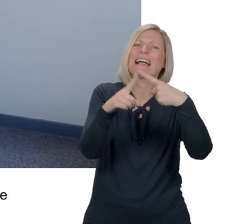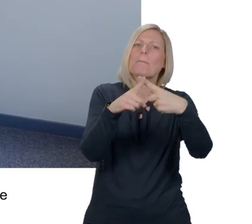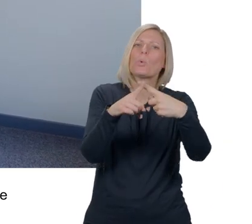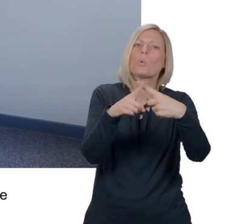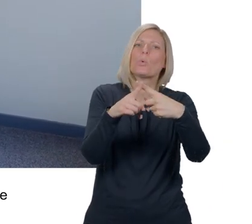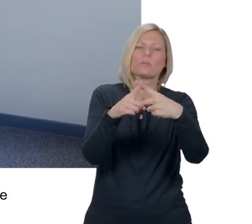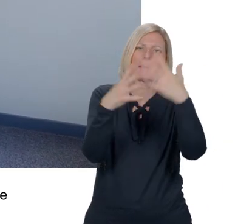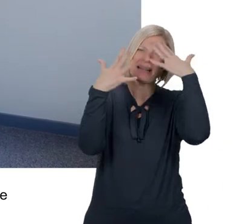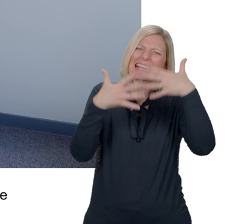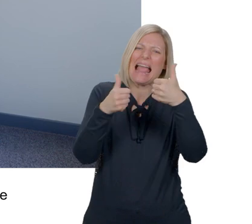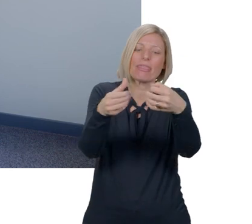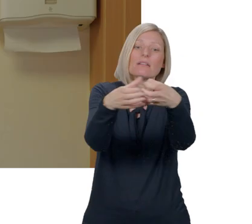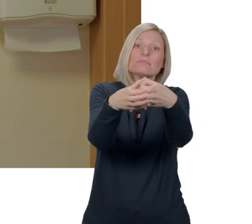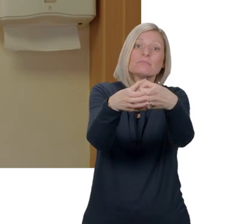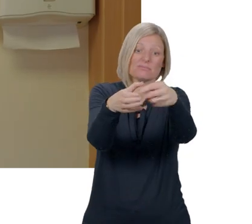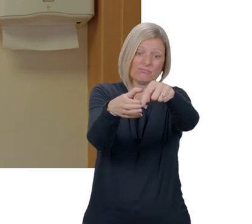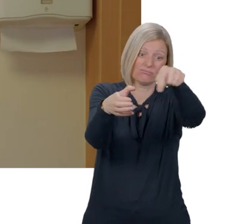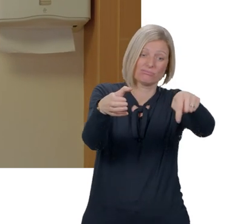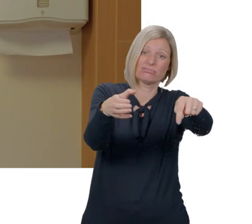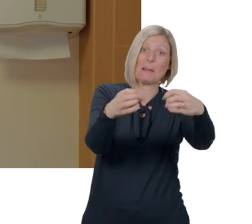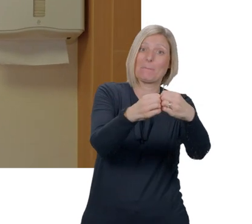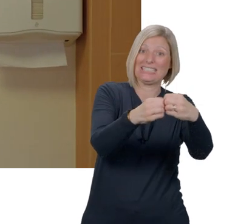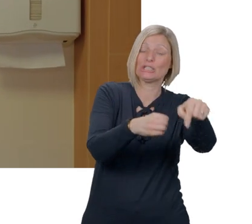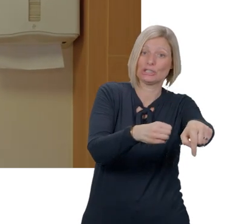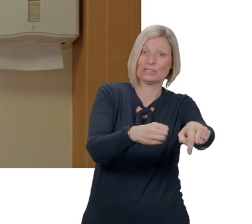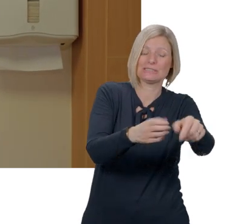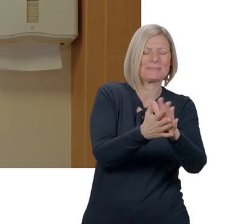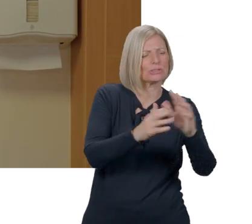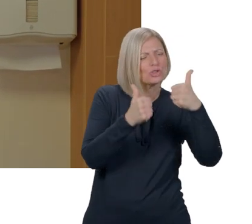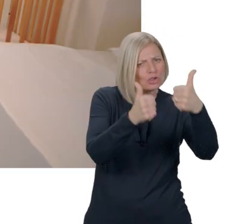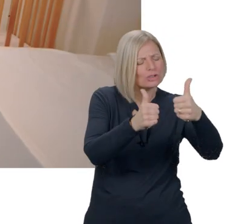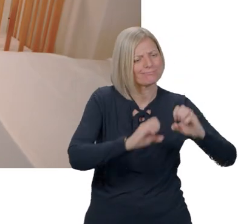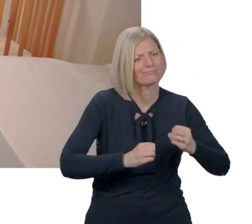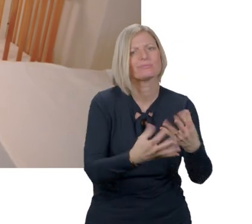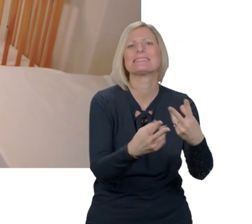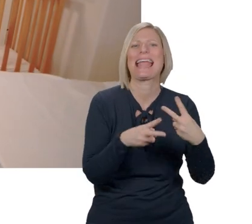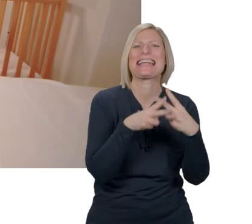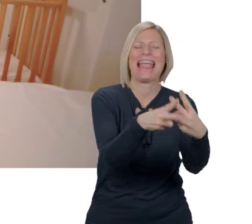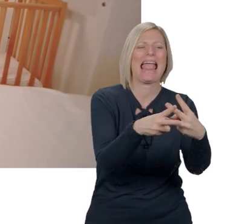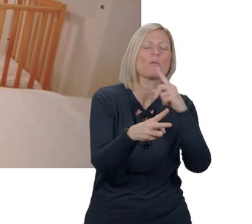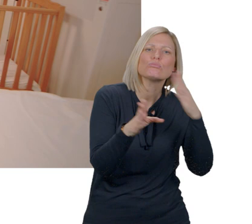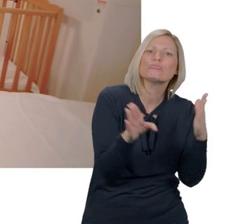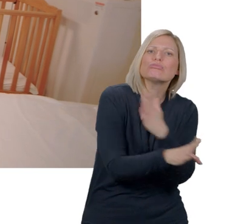provide the best possible care, with high levels of privacy and security, for both you and your baby.